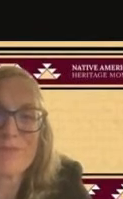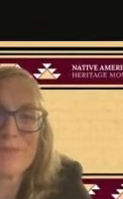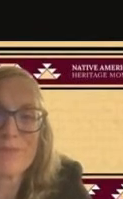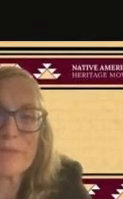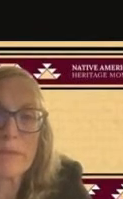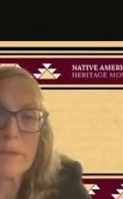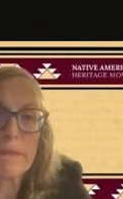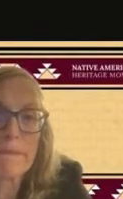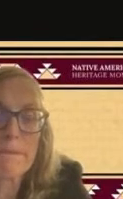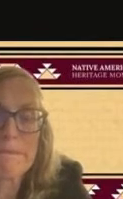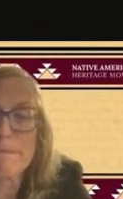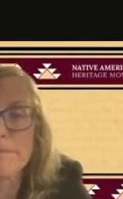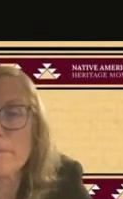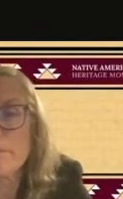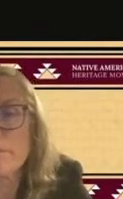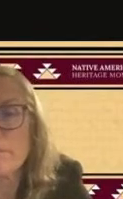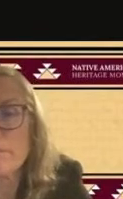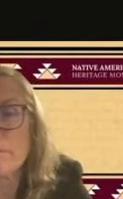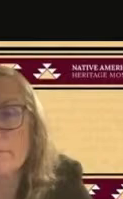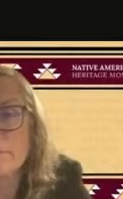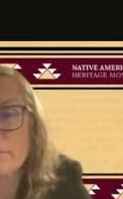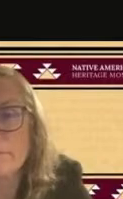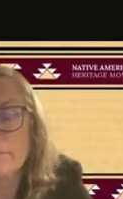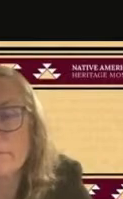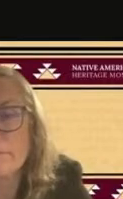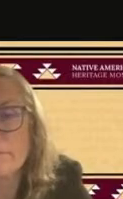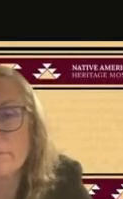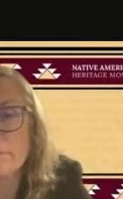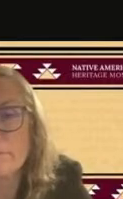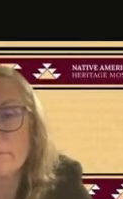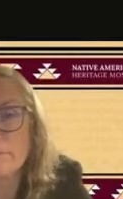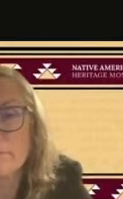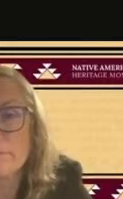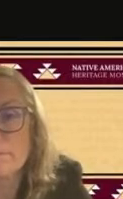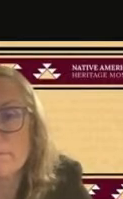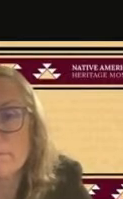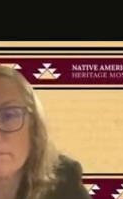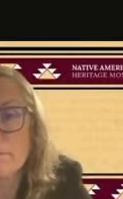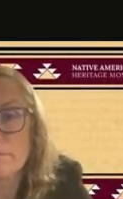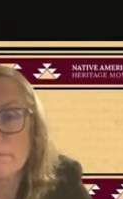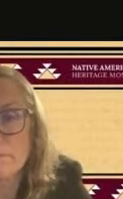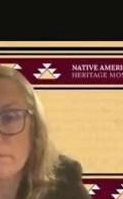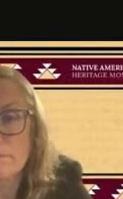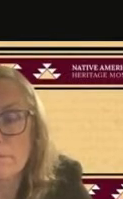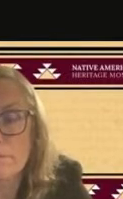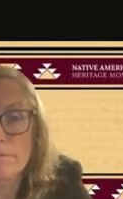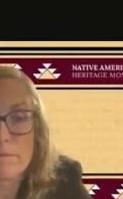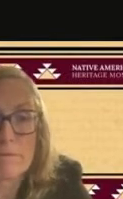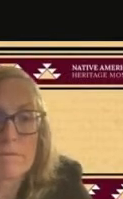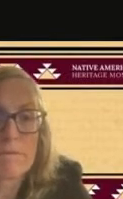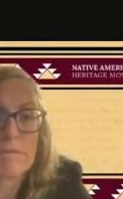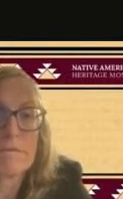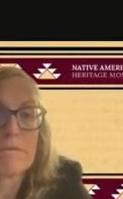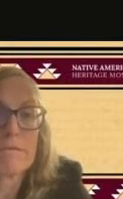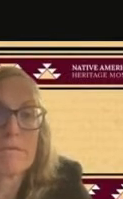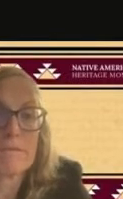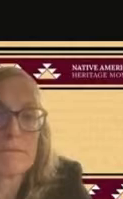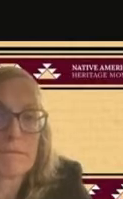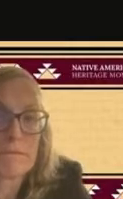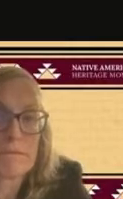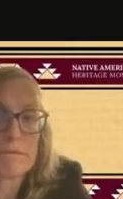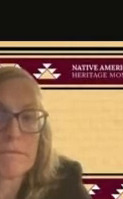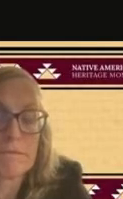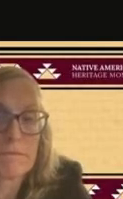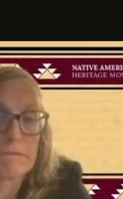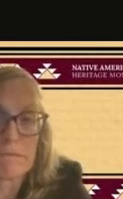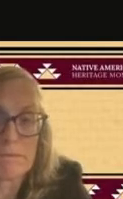leg up. And if there is a candidate that you would like Kathleen and myself to reach out to,